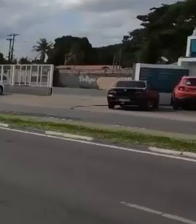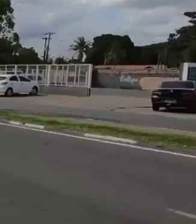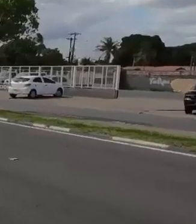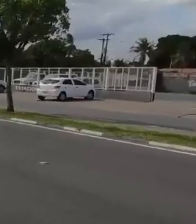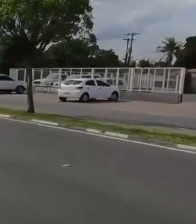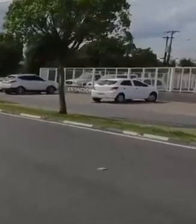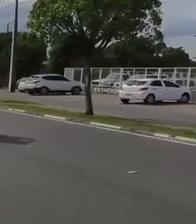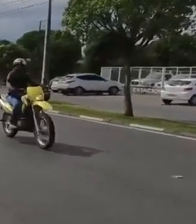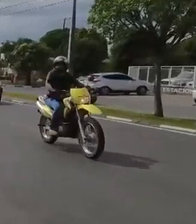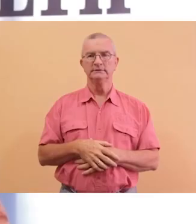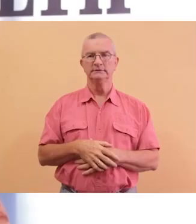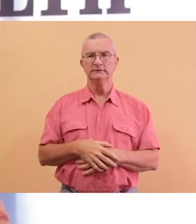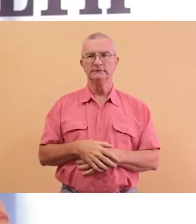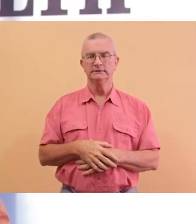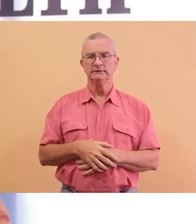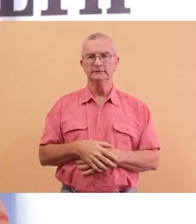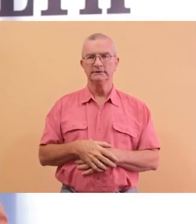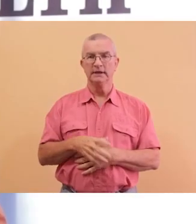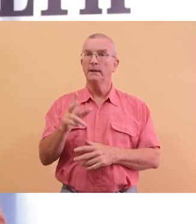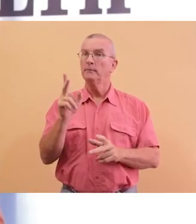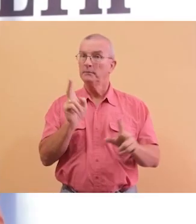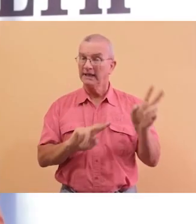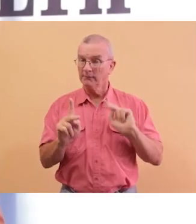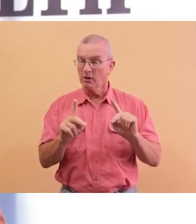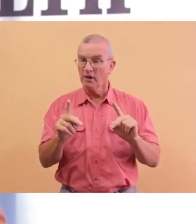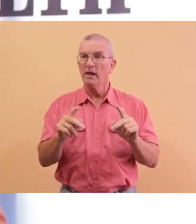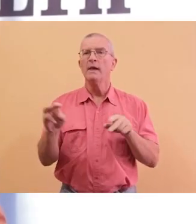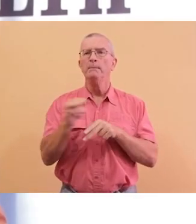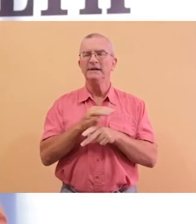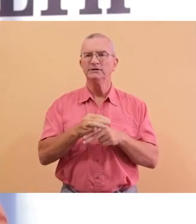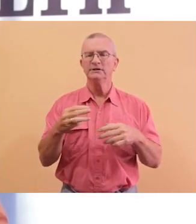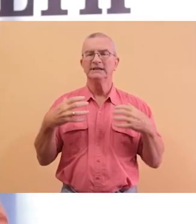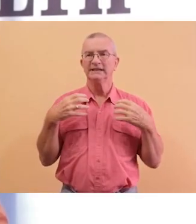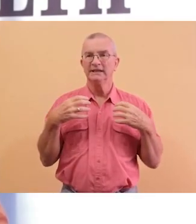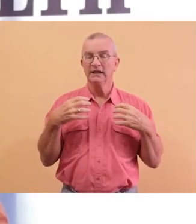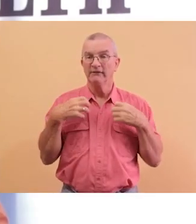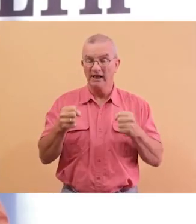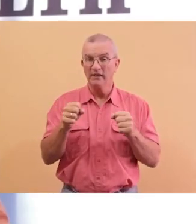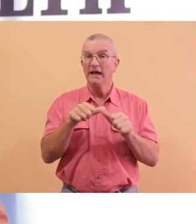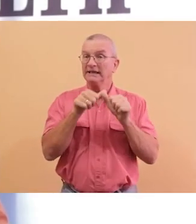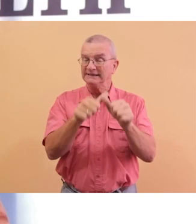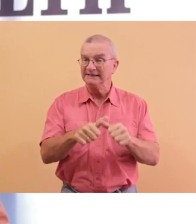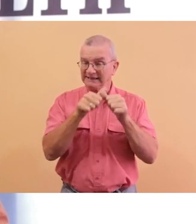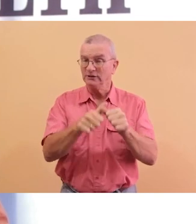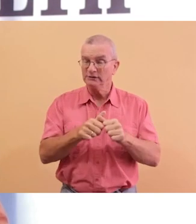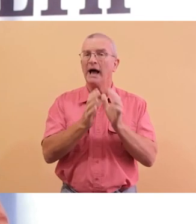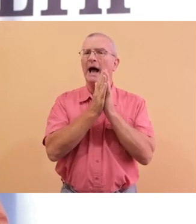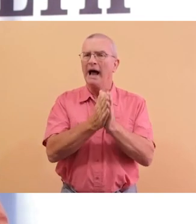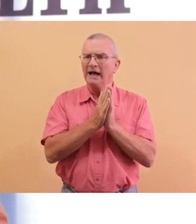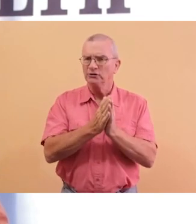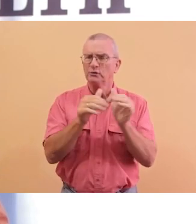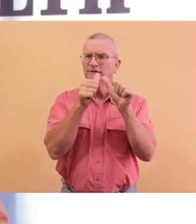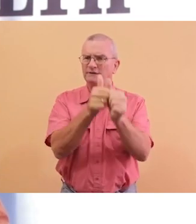themselves and their families at risk. Residents, the ministry continue to plead with you to adhere to the